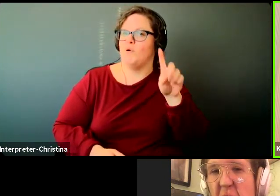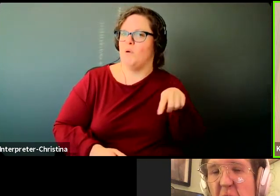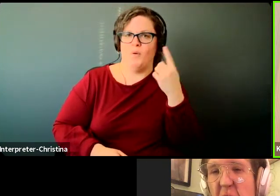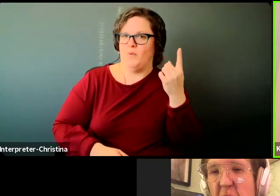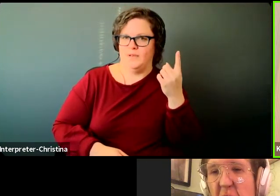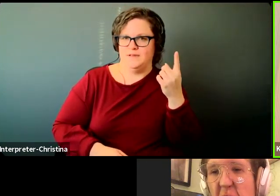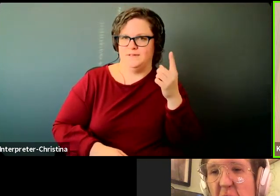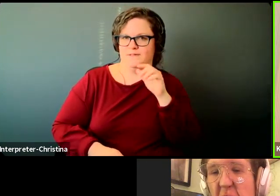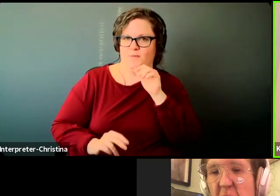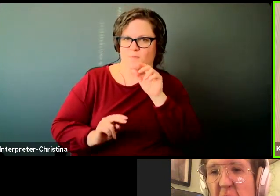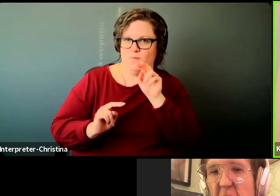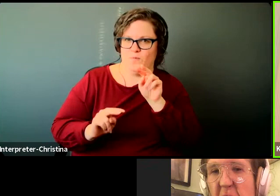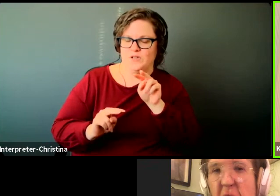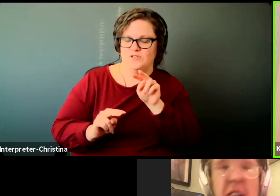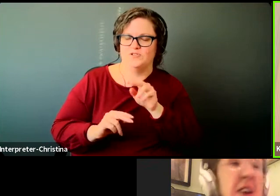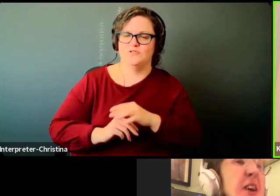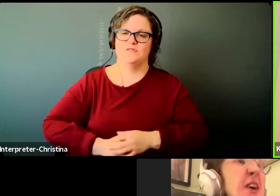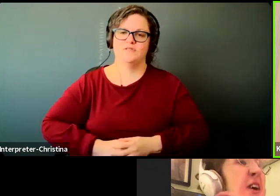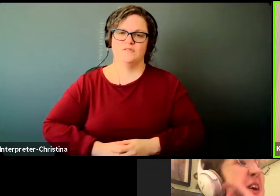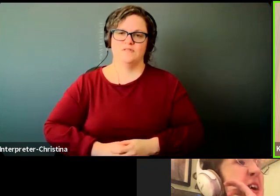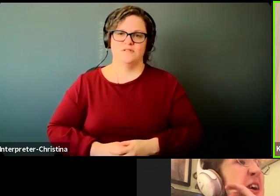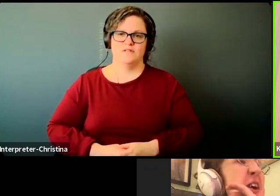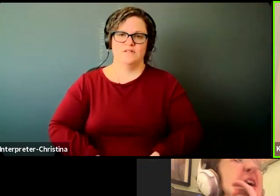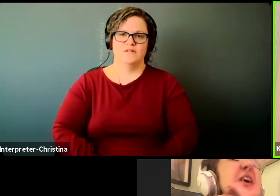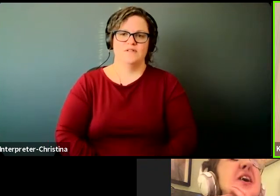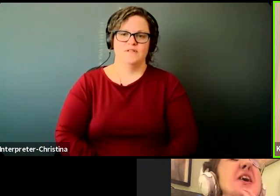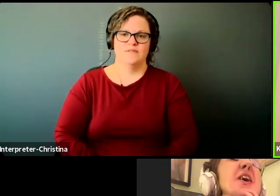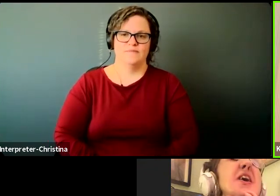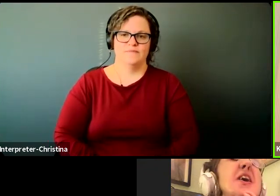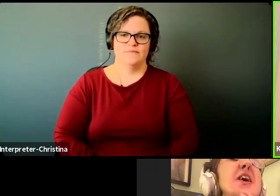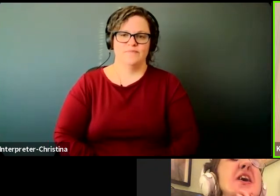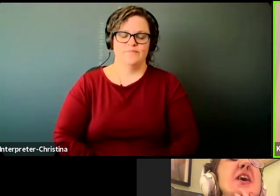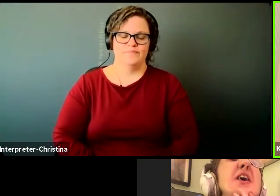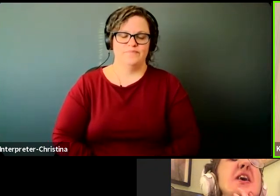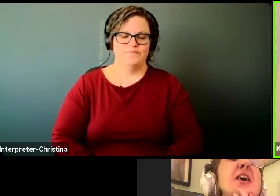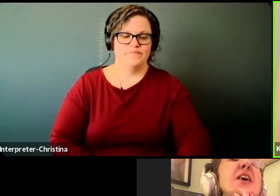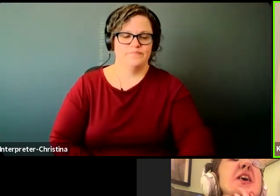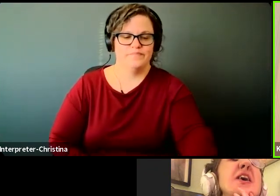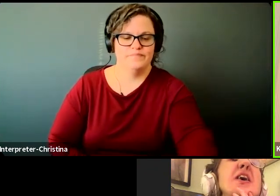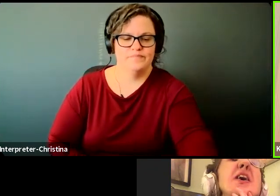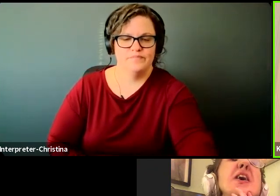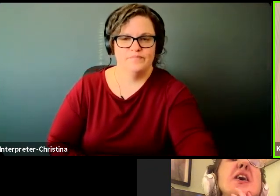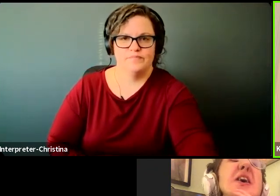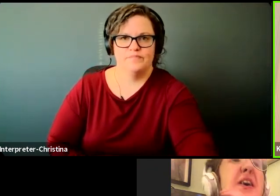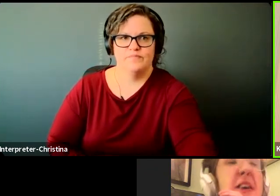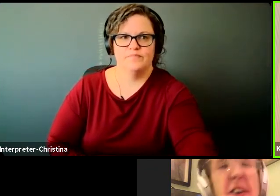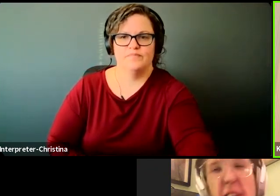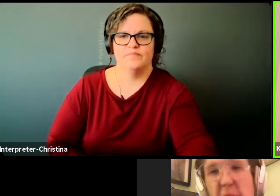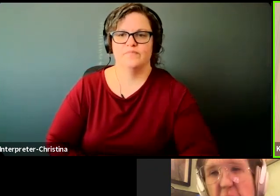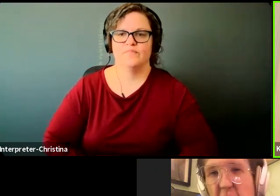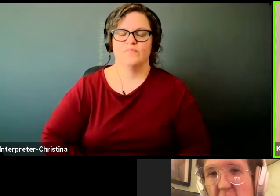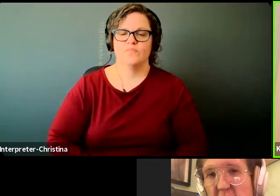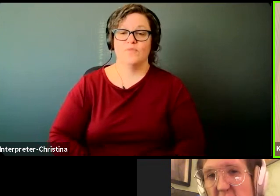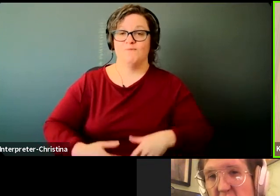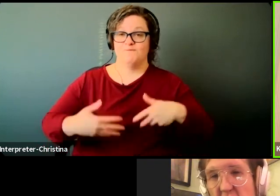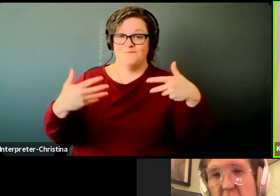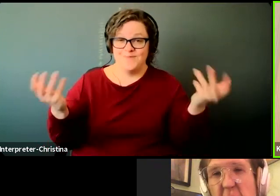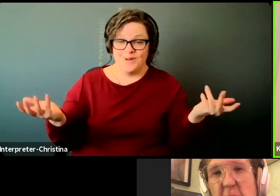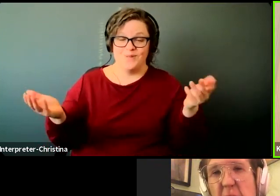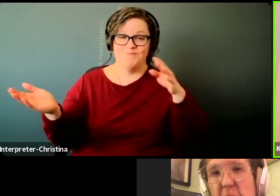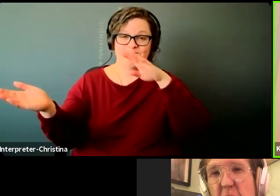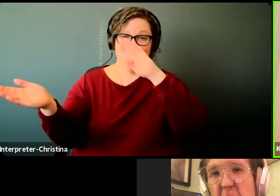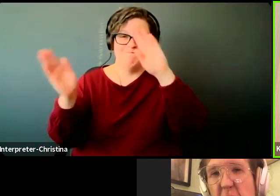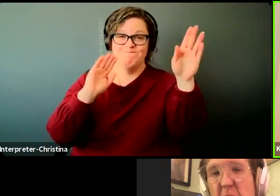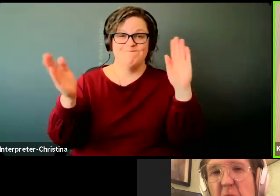who might be joining only orally into this this talk. So hi everyone, thank you so